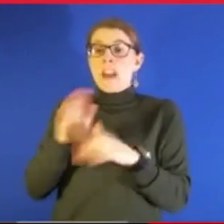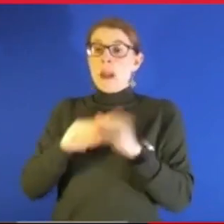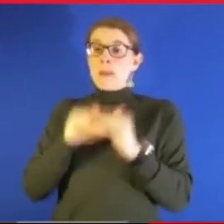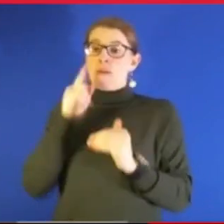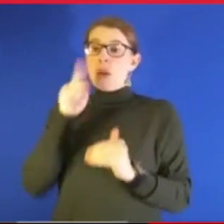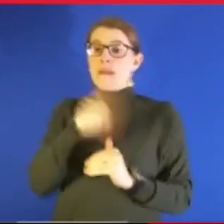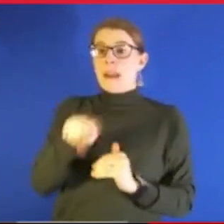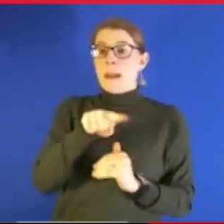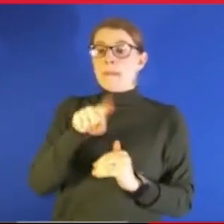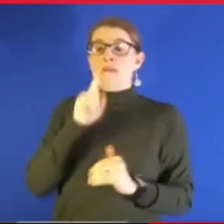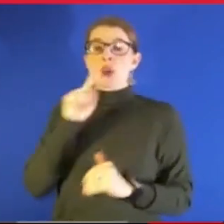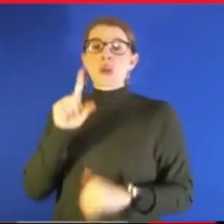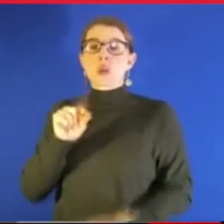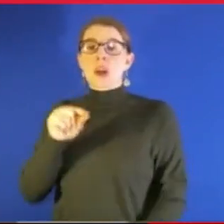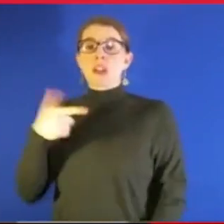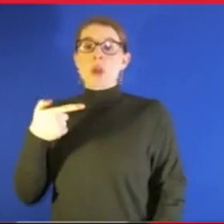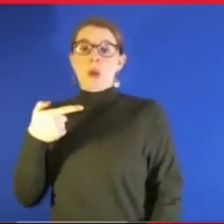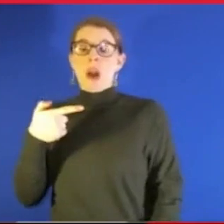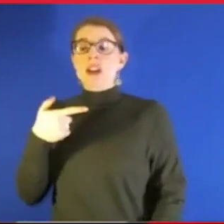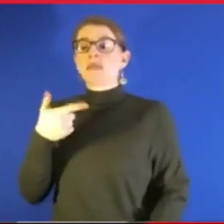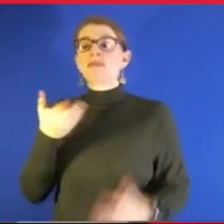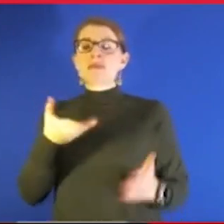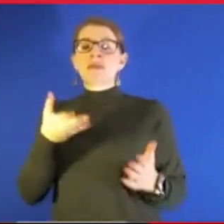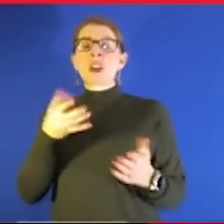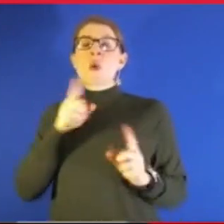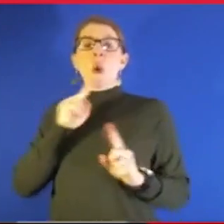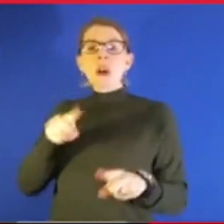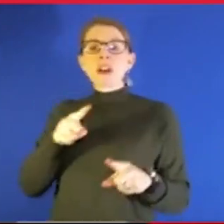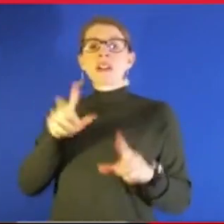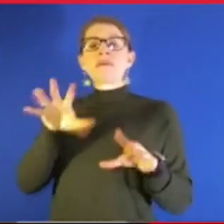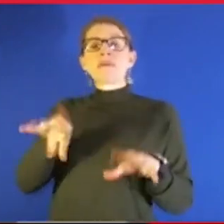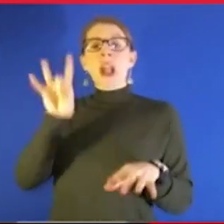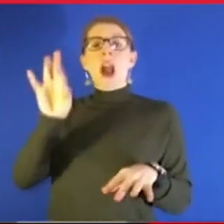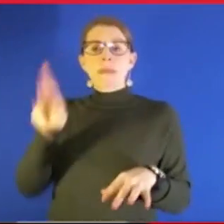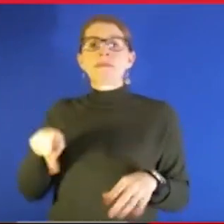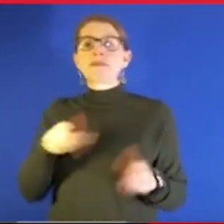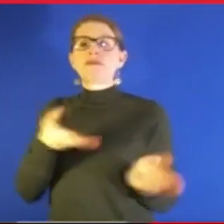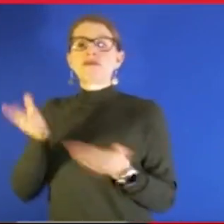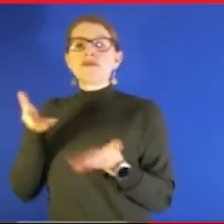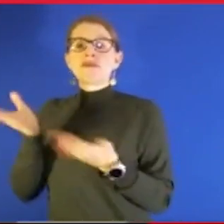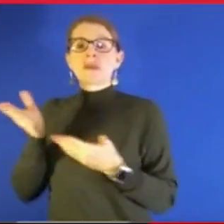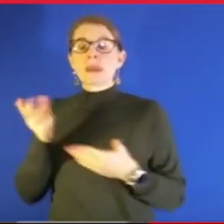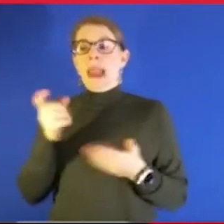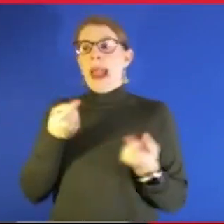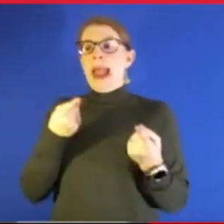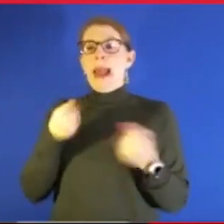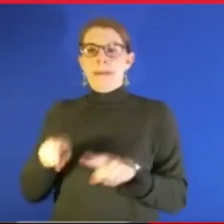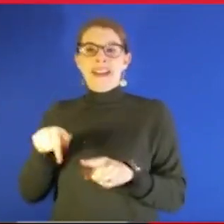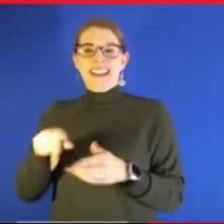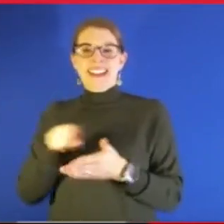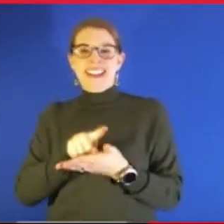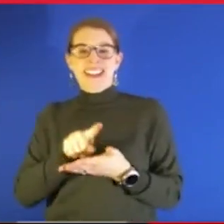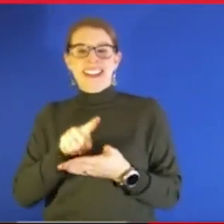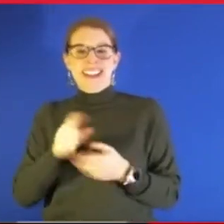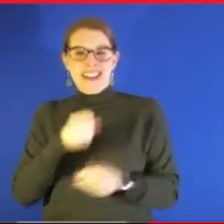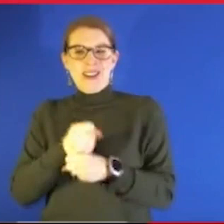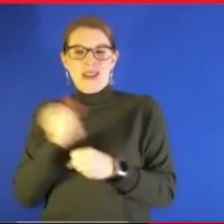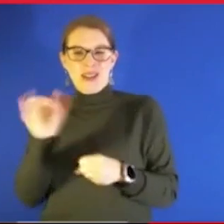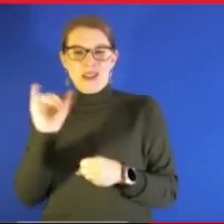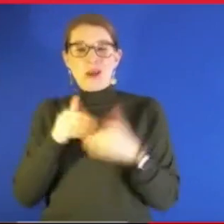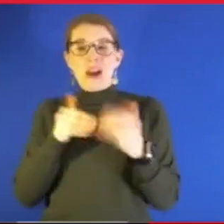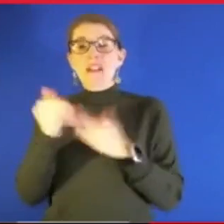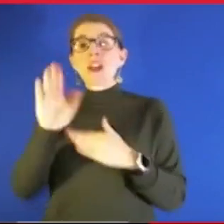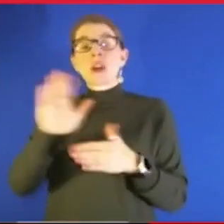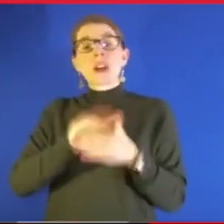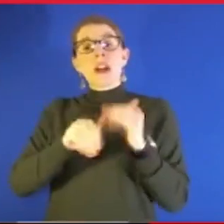In 2021, it was a lot of takeout and that sort of thing. And that's what's going on this year too. So the idea is that whatever your comfort level is,